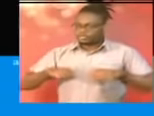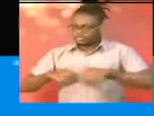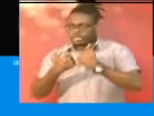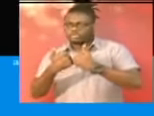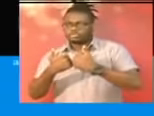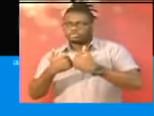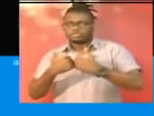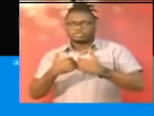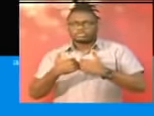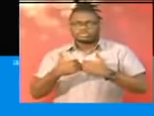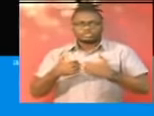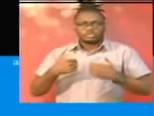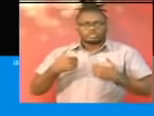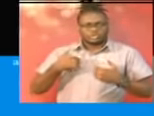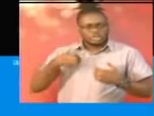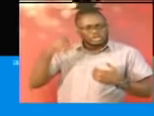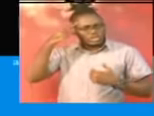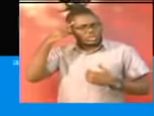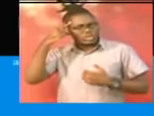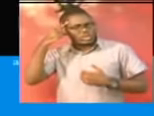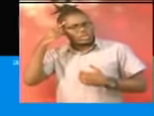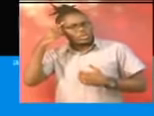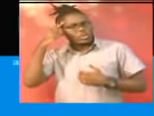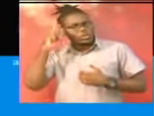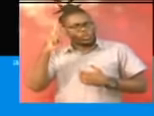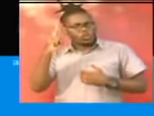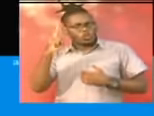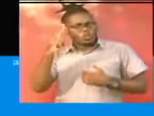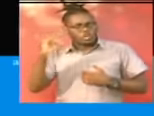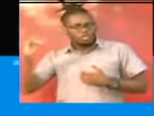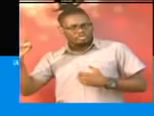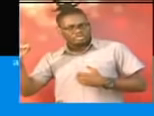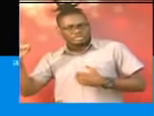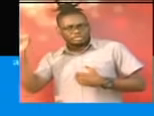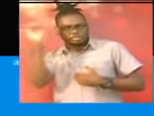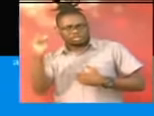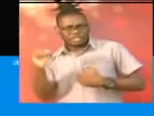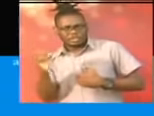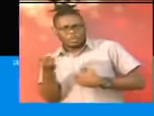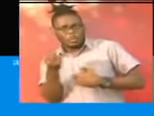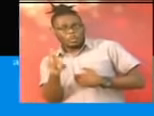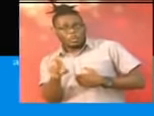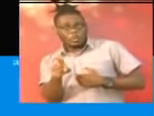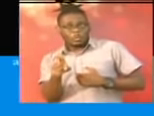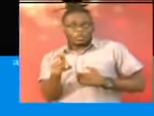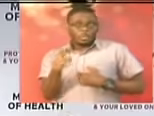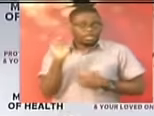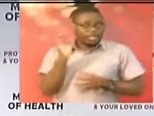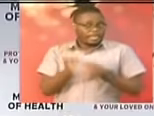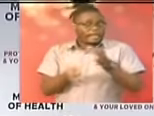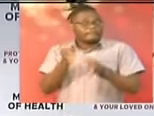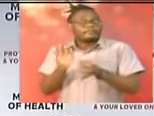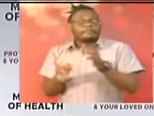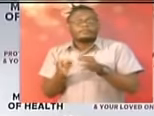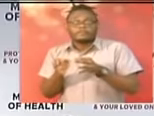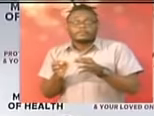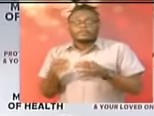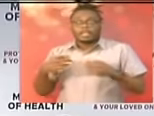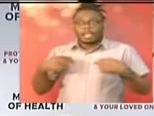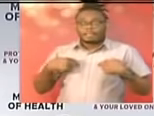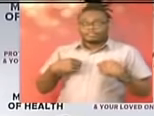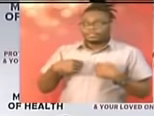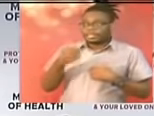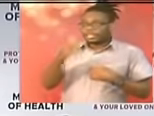100%? And what are some of the major effects you are still having, or are you back to normal? Thank you very much. Okay, thanks